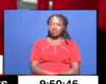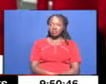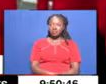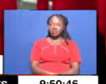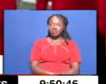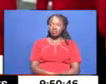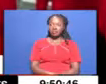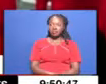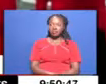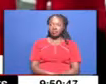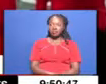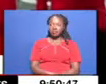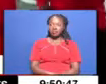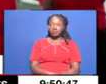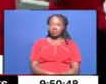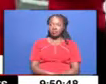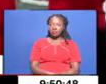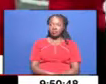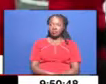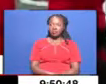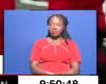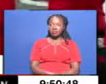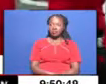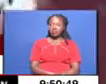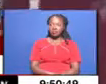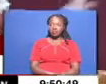we really needed that spirit, but we did